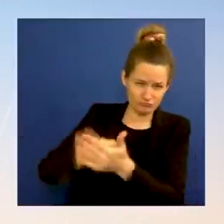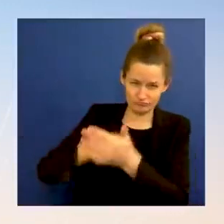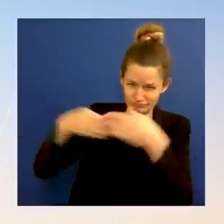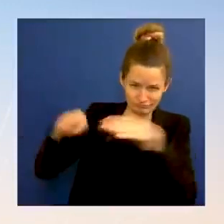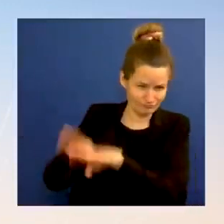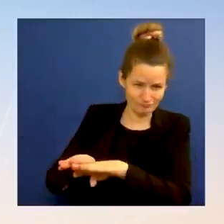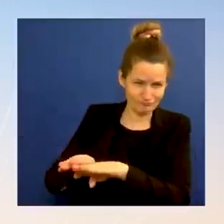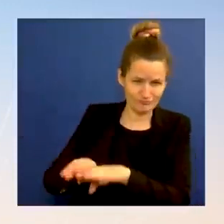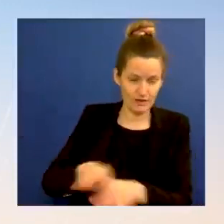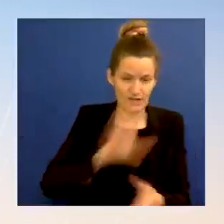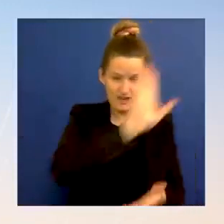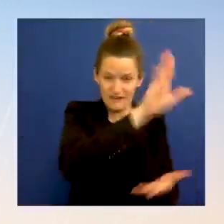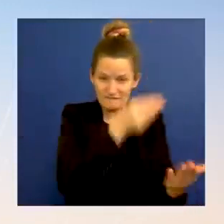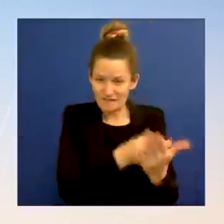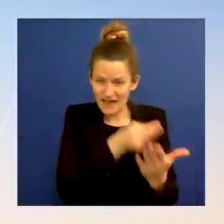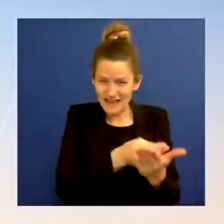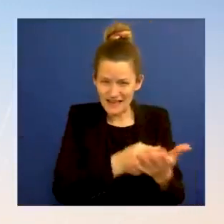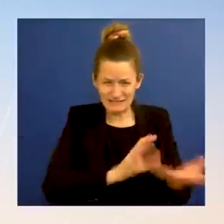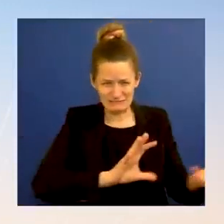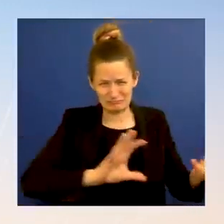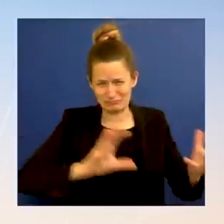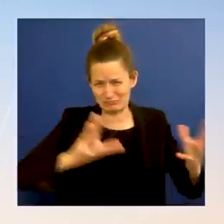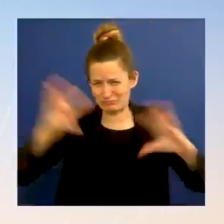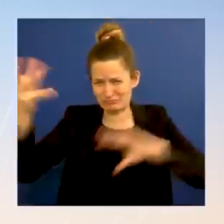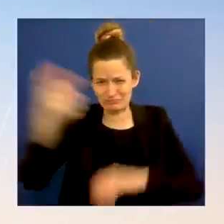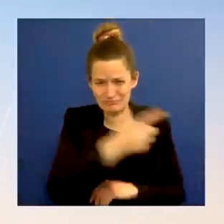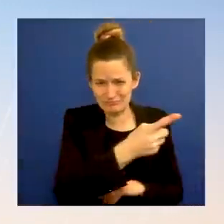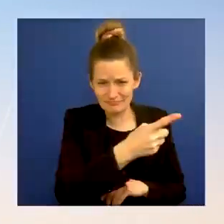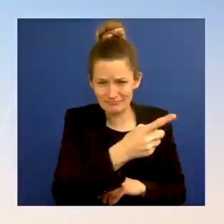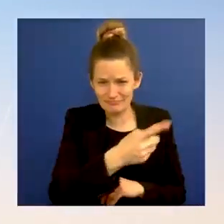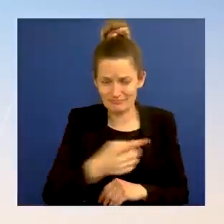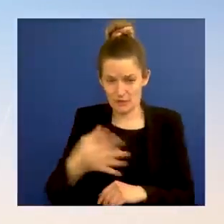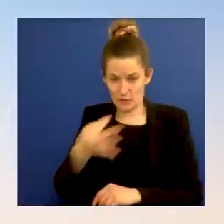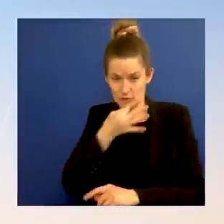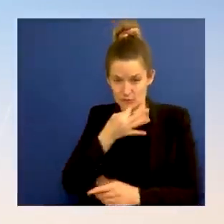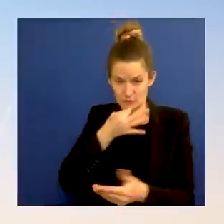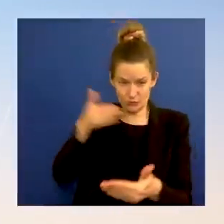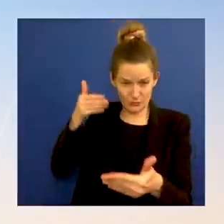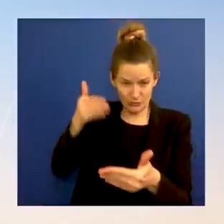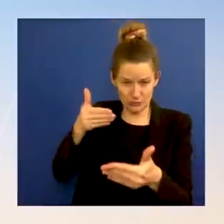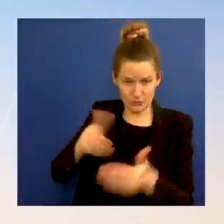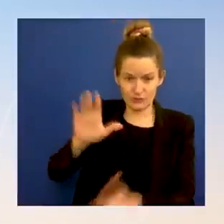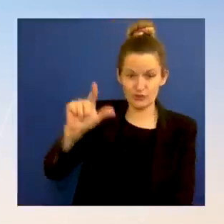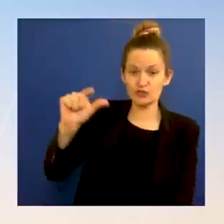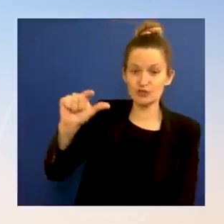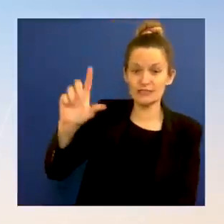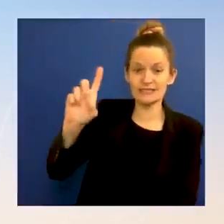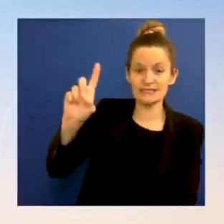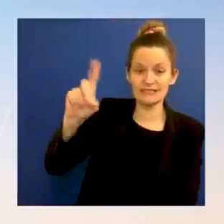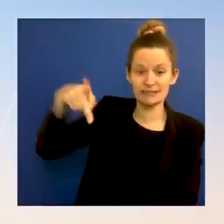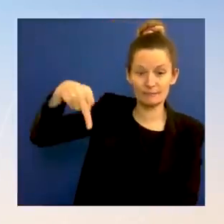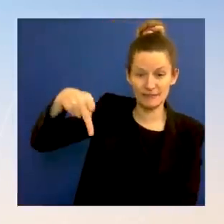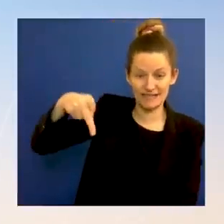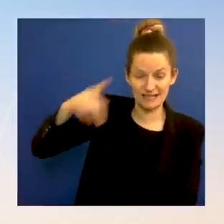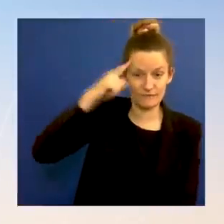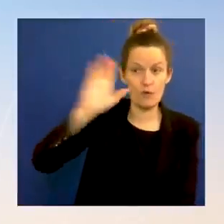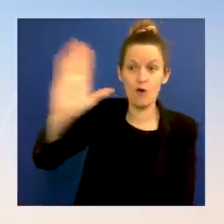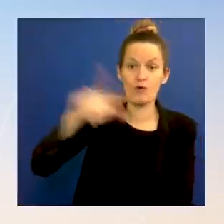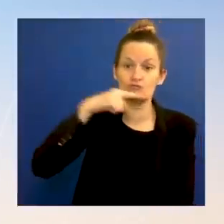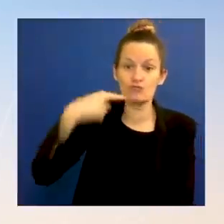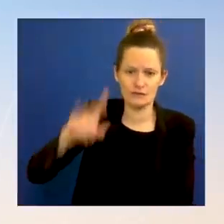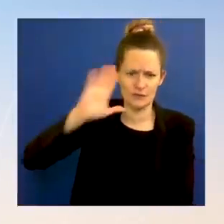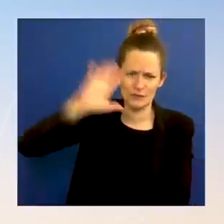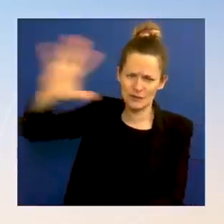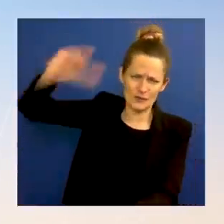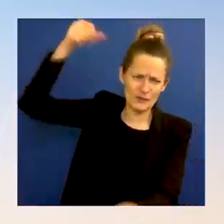there will be a collapse in the Russian GDP. So clearly, those actions are working. We have one of his principles from the